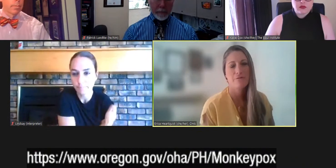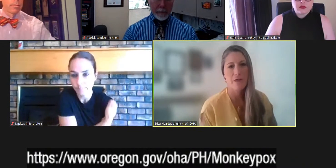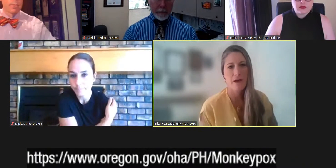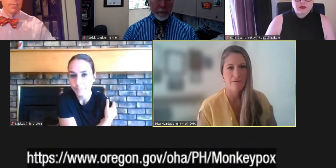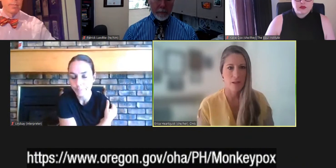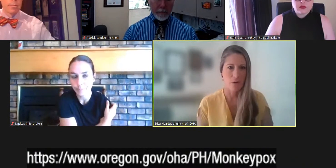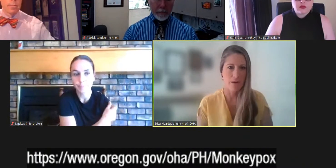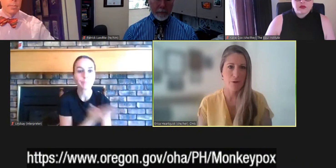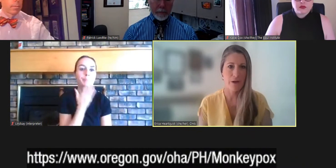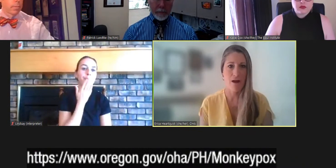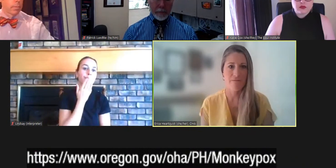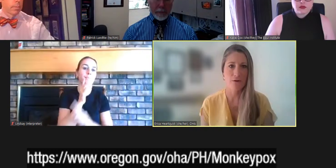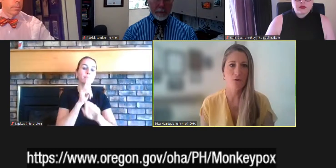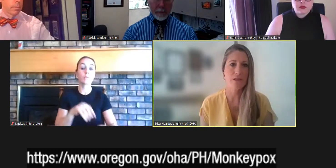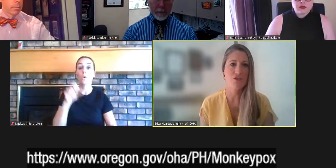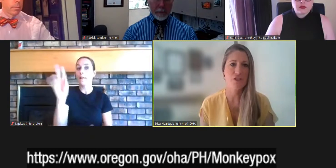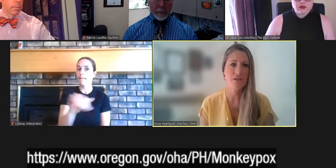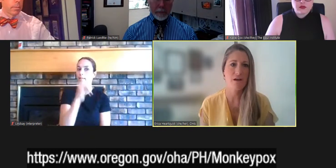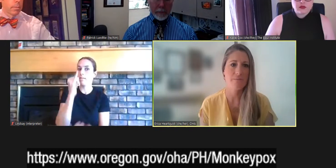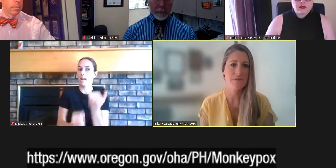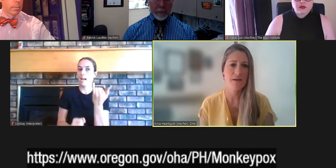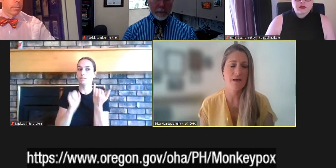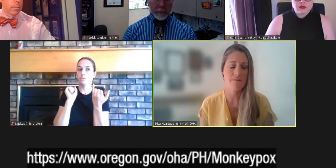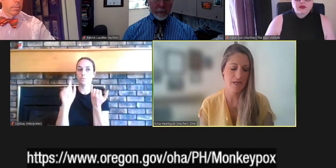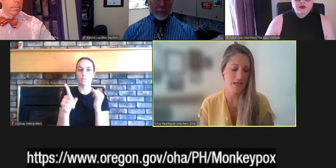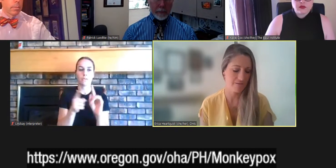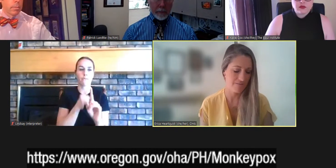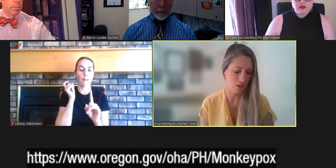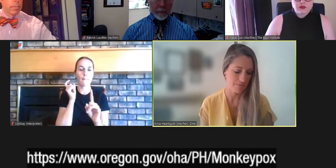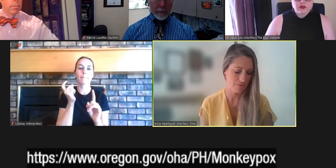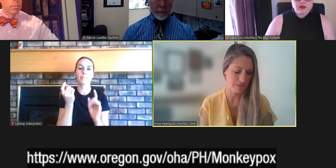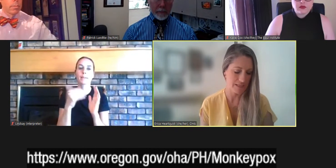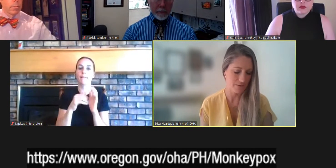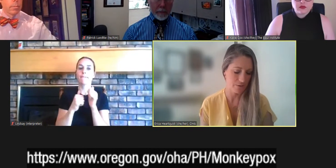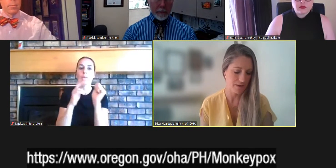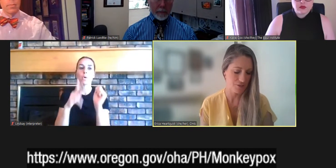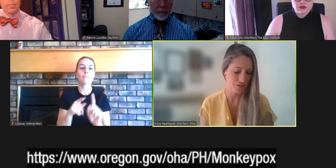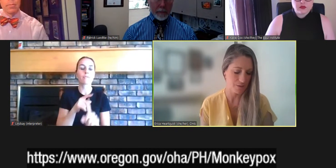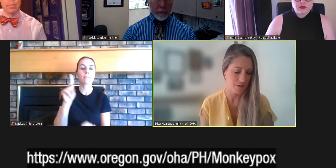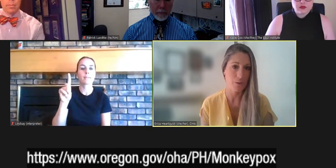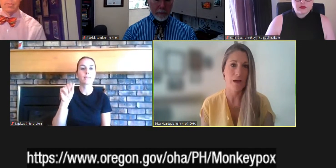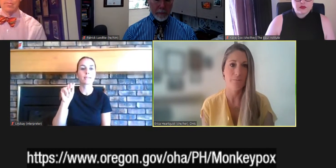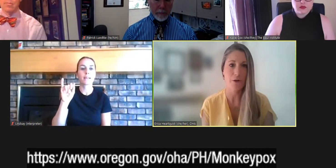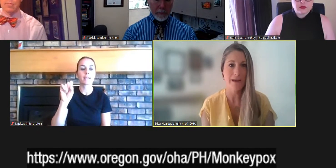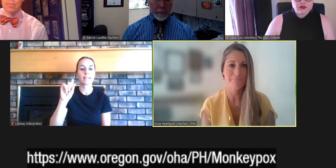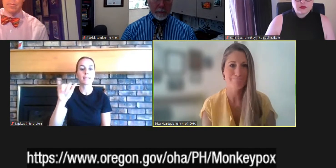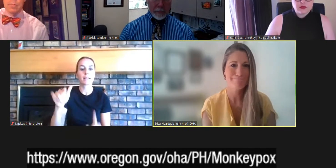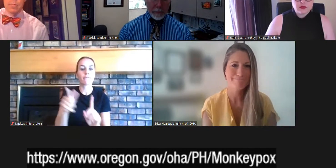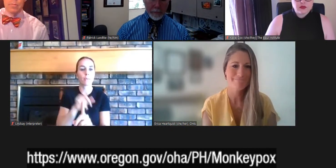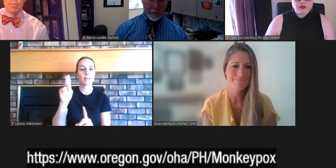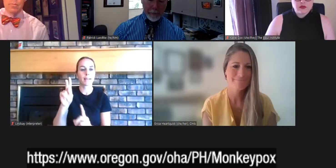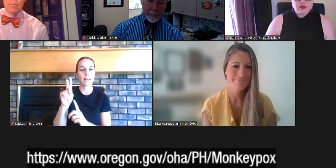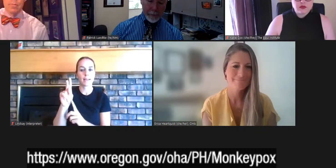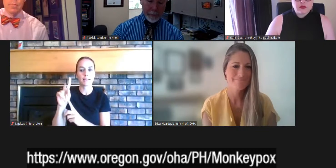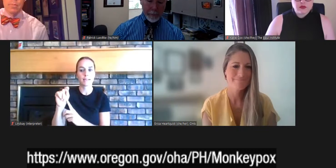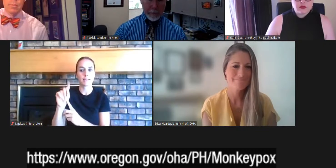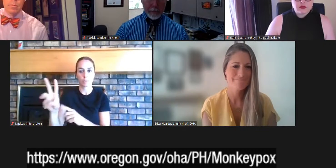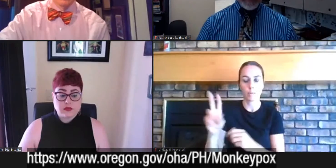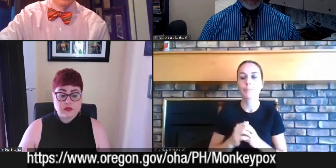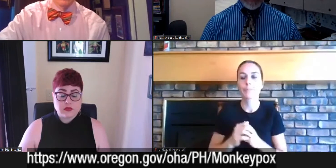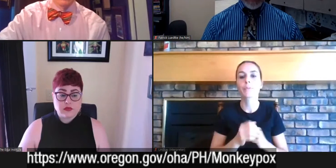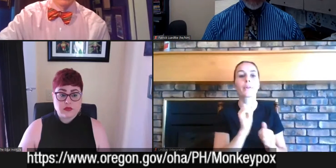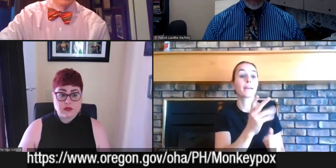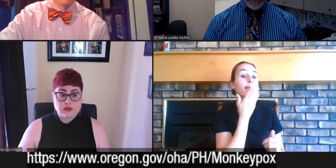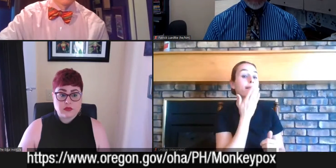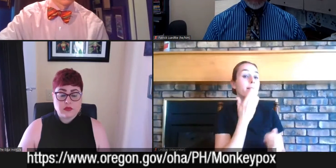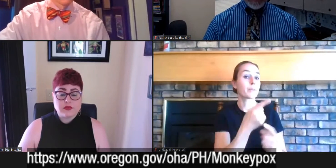Thank you for that follow-up. Okay, our final question comes, again, a follow-up from Daisy with KGW. Go ahead. Erica, thank you guys